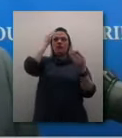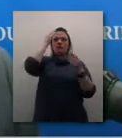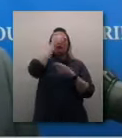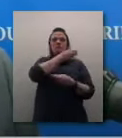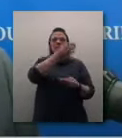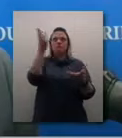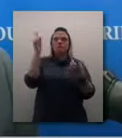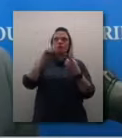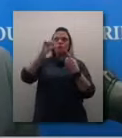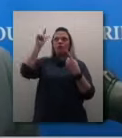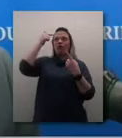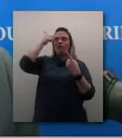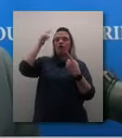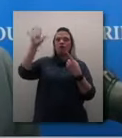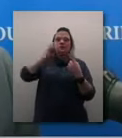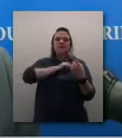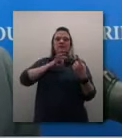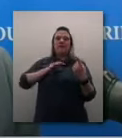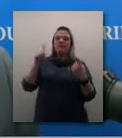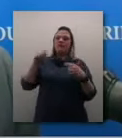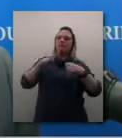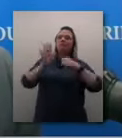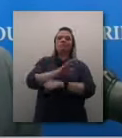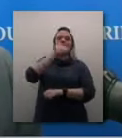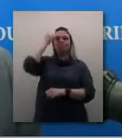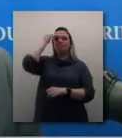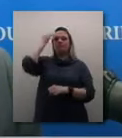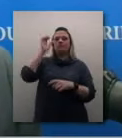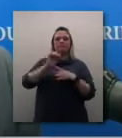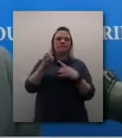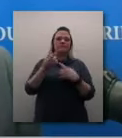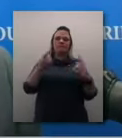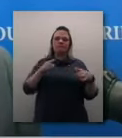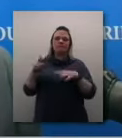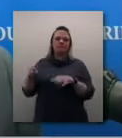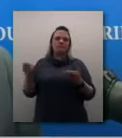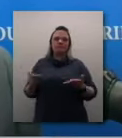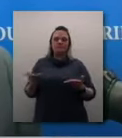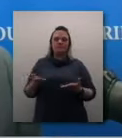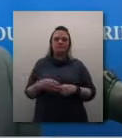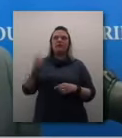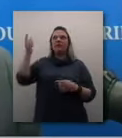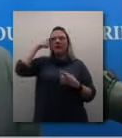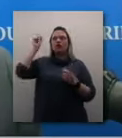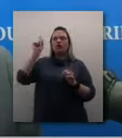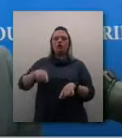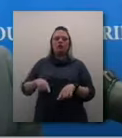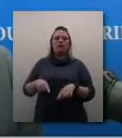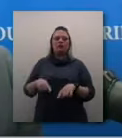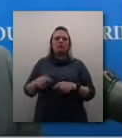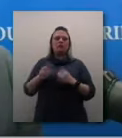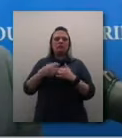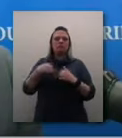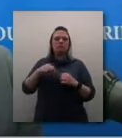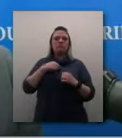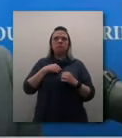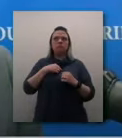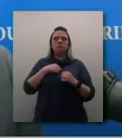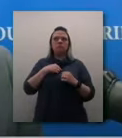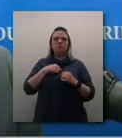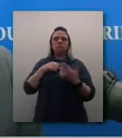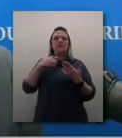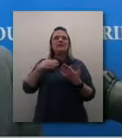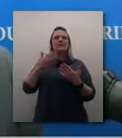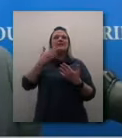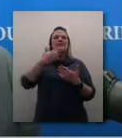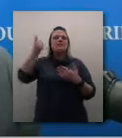Governor Cuomo and his staff, so they're fully aware of our situation here. I think they agree with us that while it's better